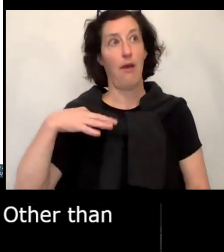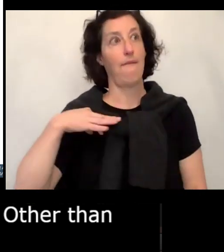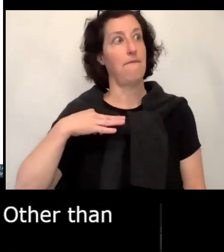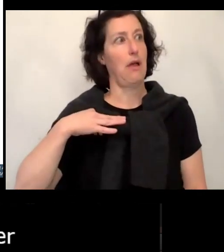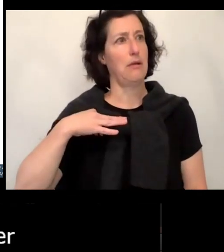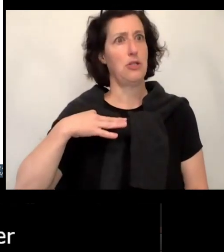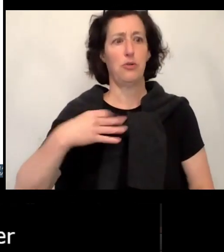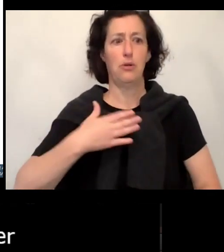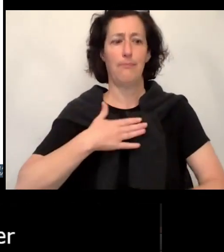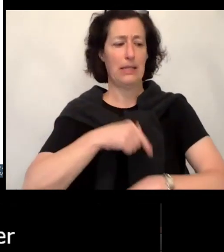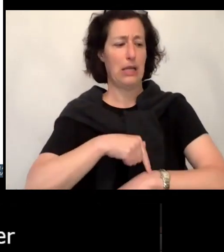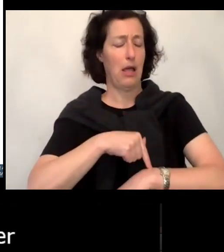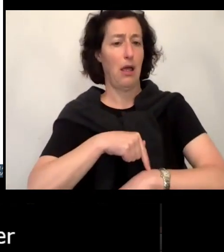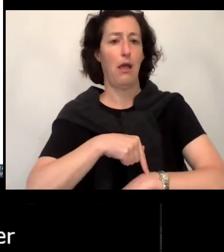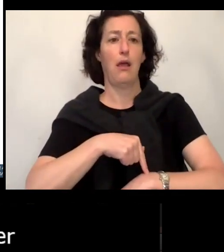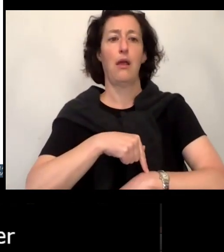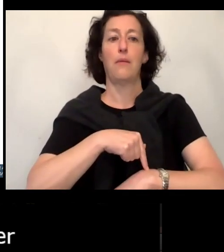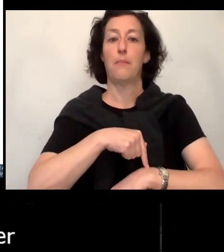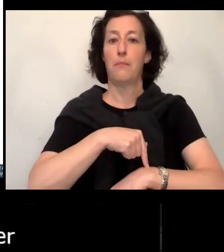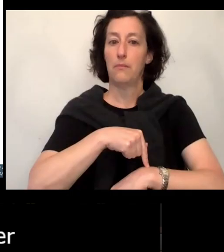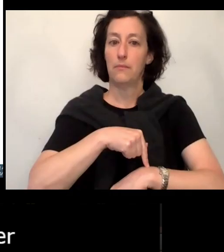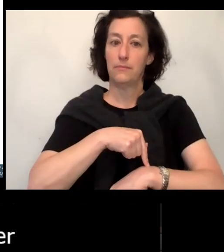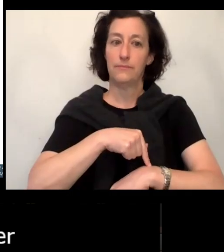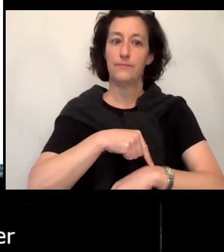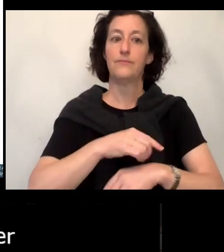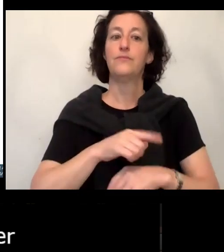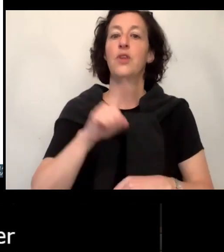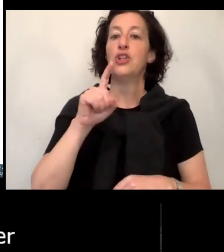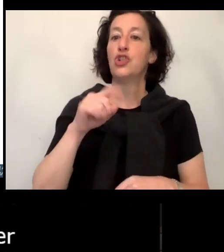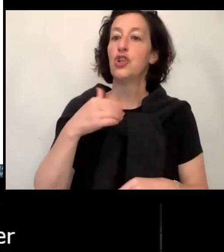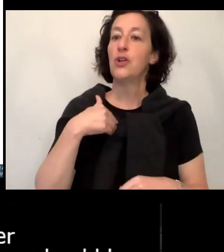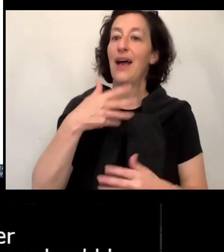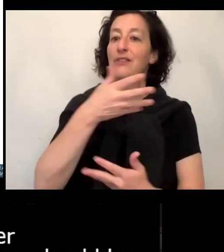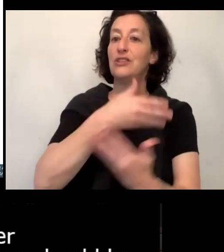time. There should be a social media policy